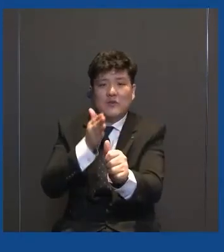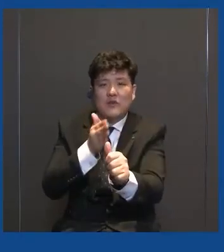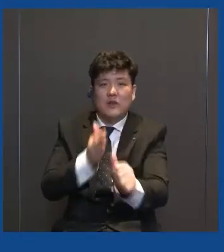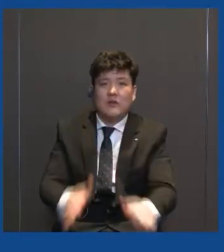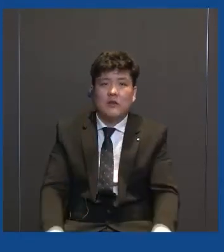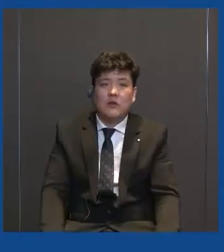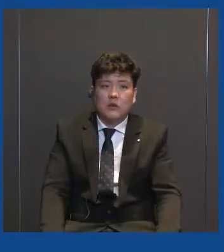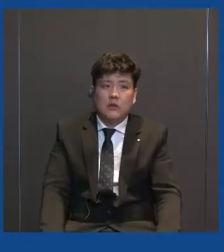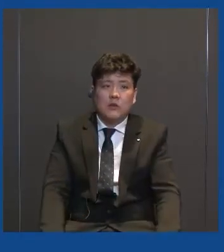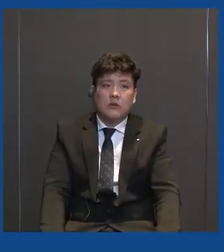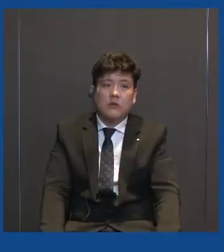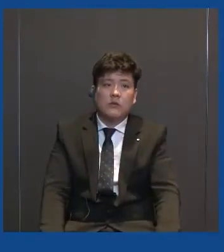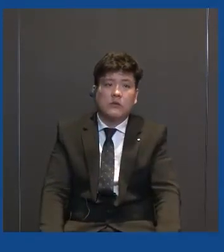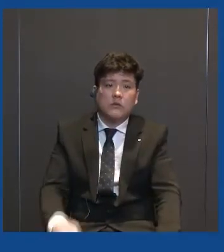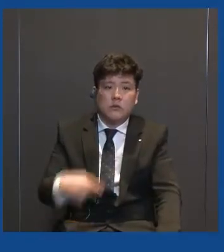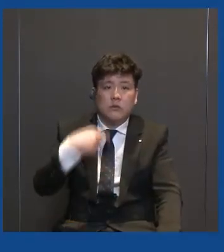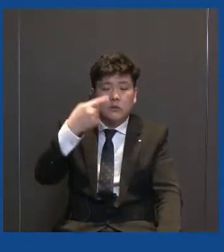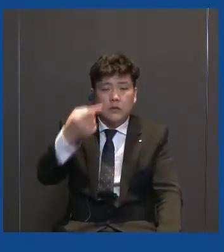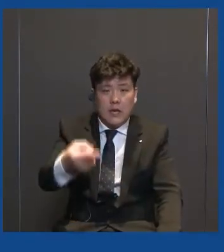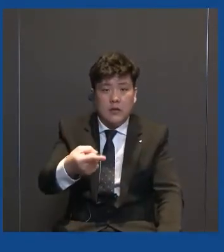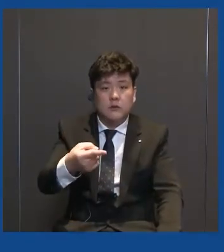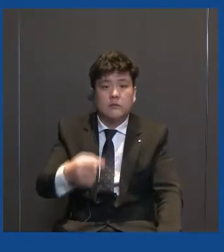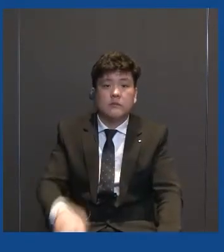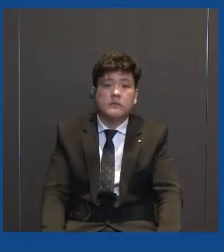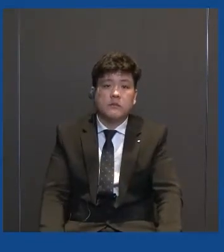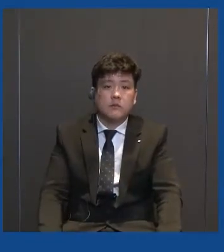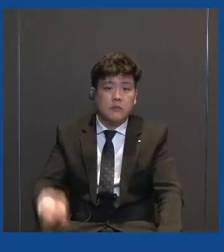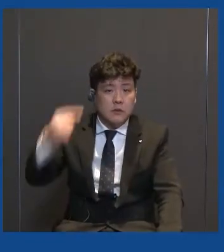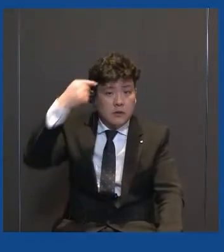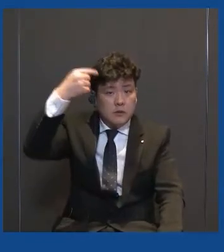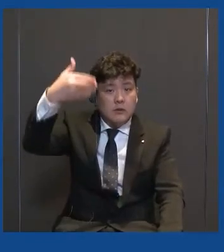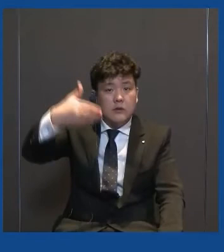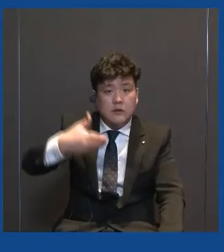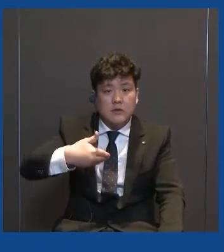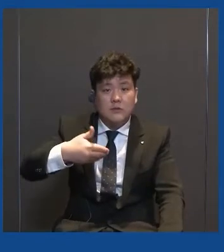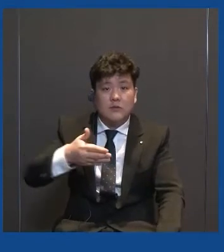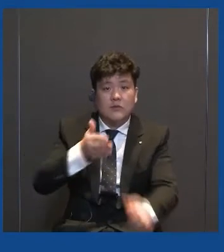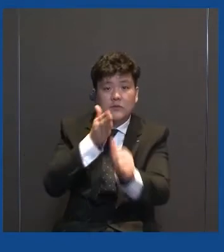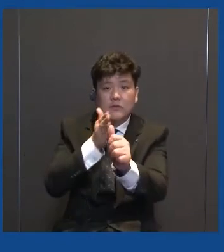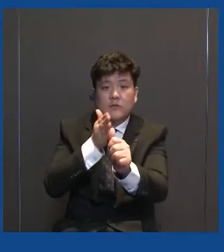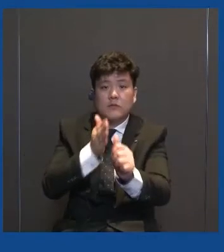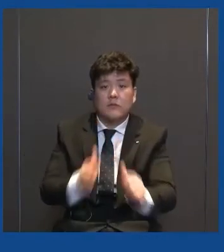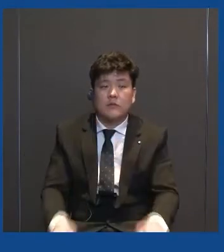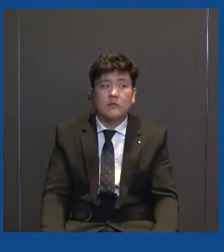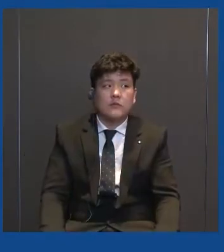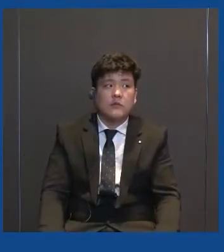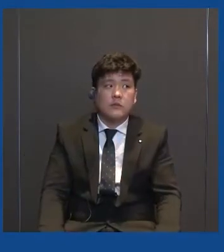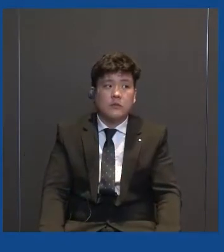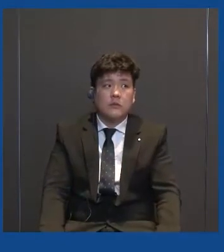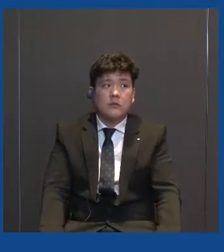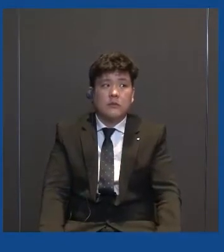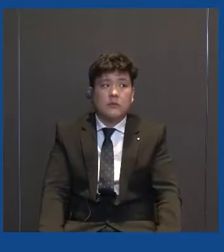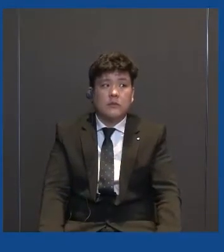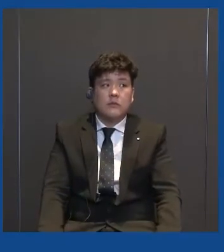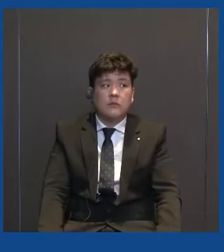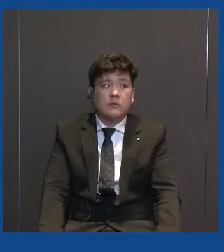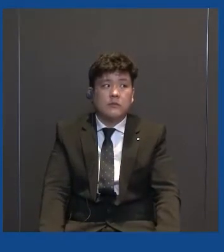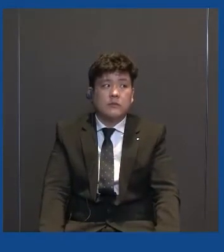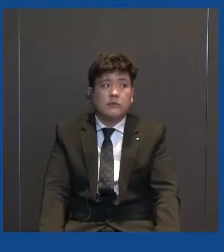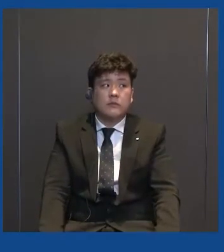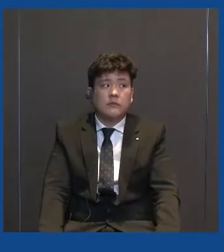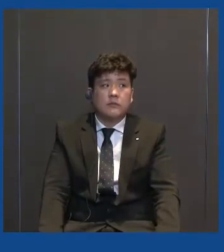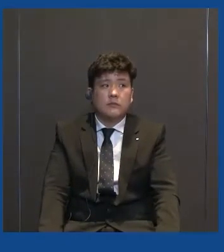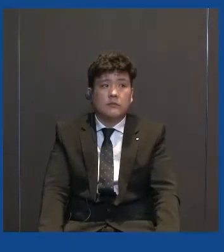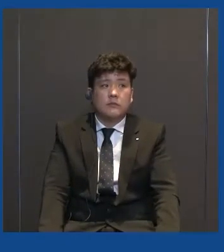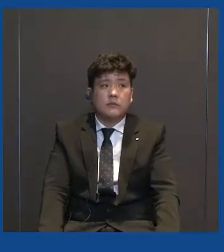are some such cases or initiative in other countries as well. All right, thank you. So I hope the speakers will prepare their responses